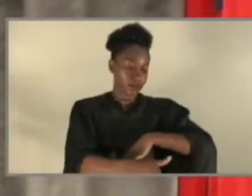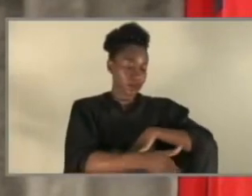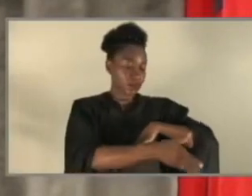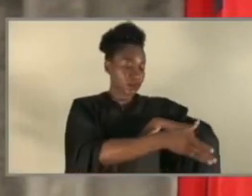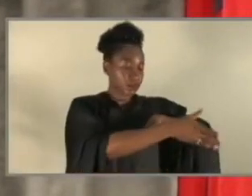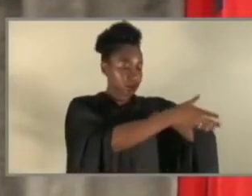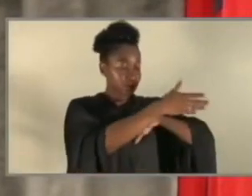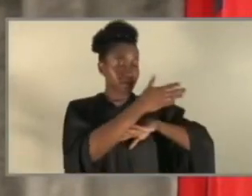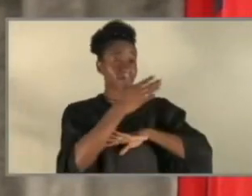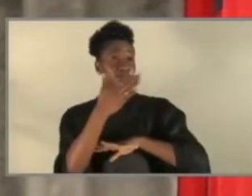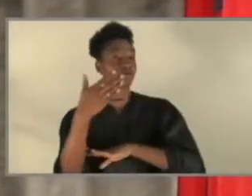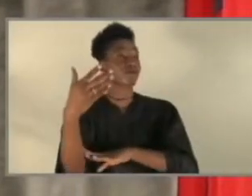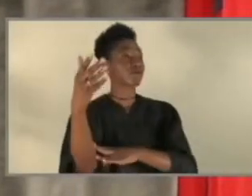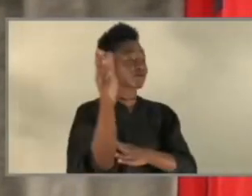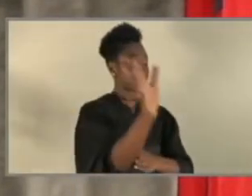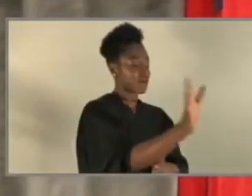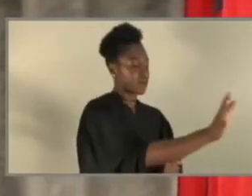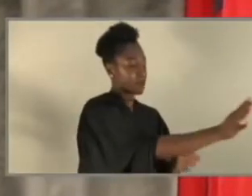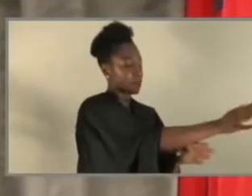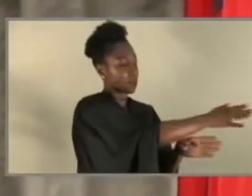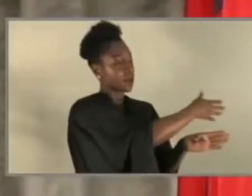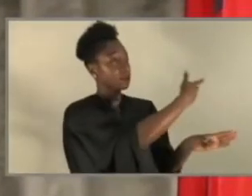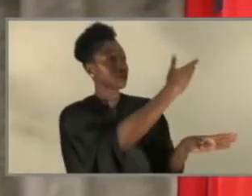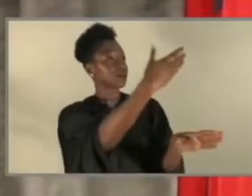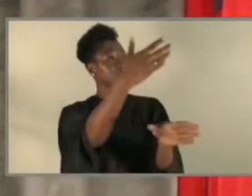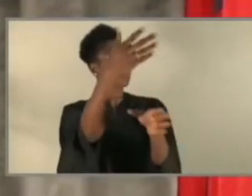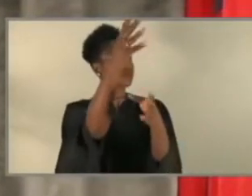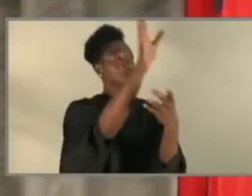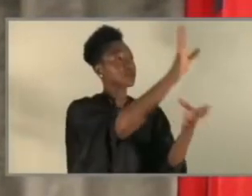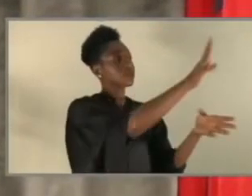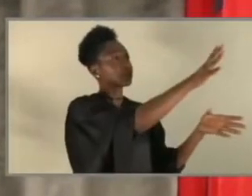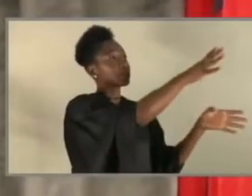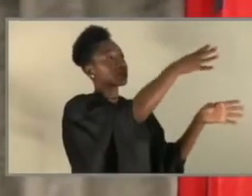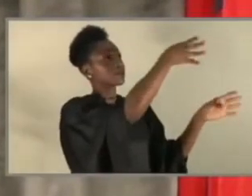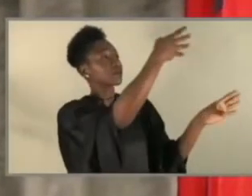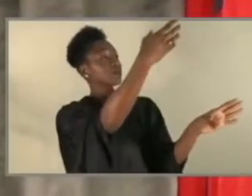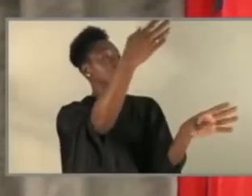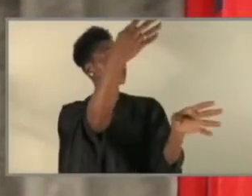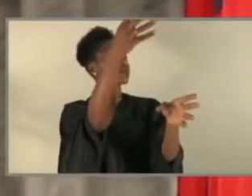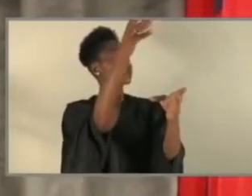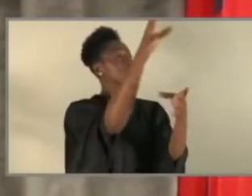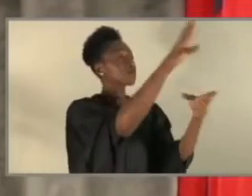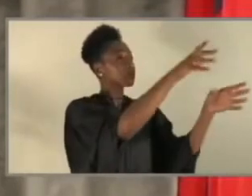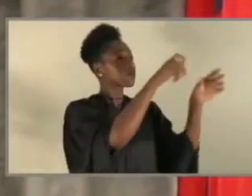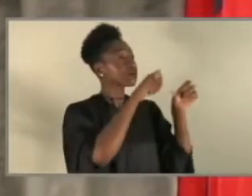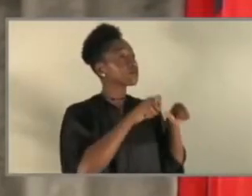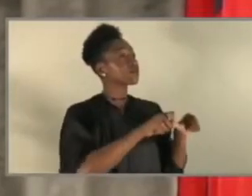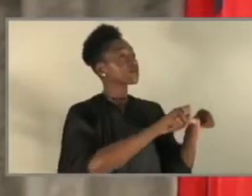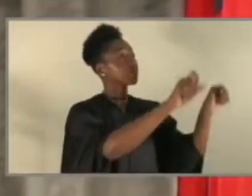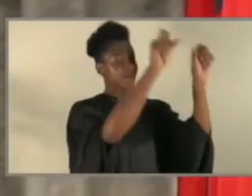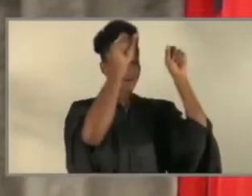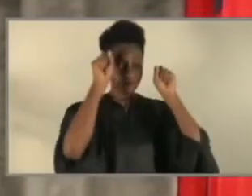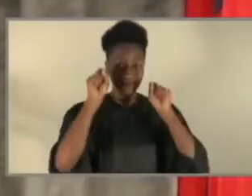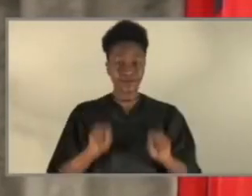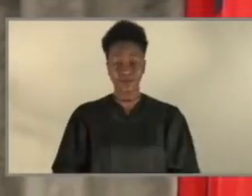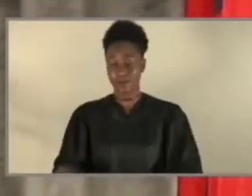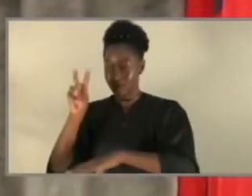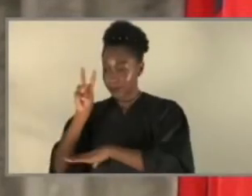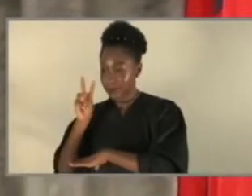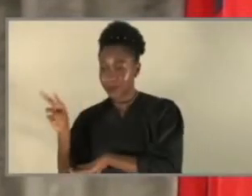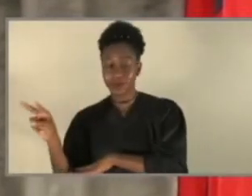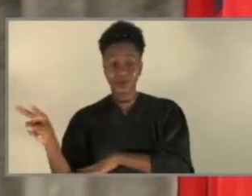night that our flag was still there. Oh,